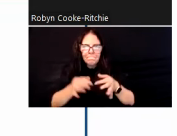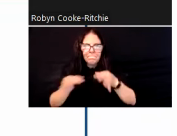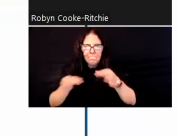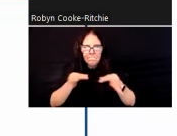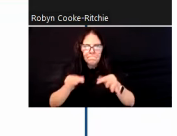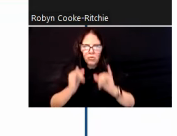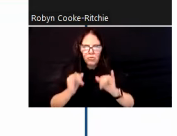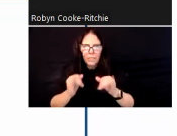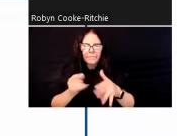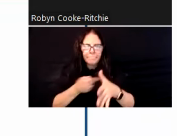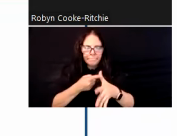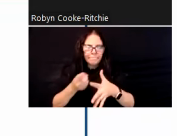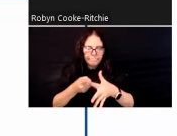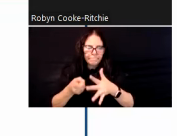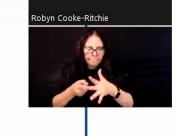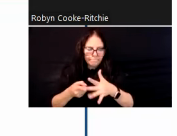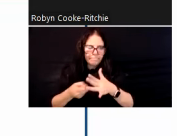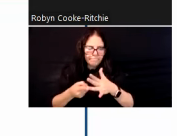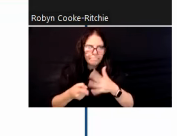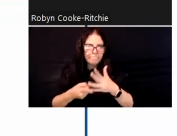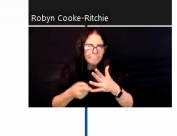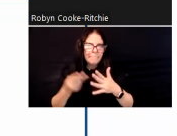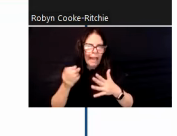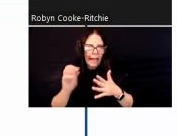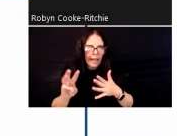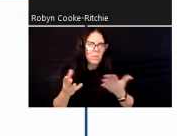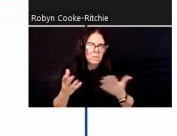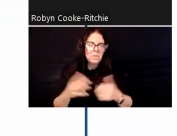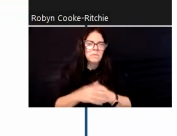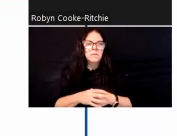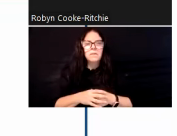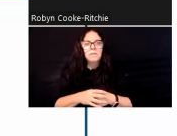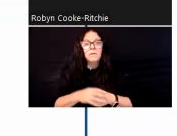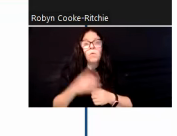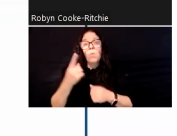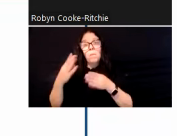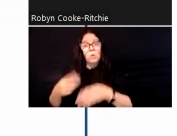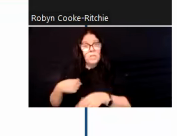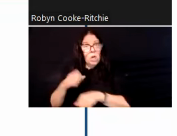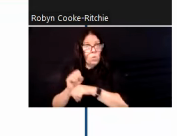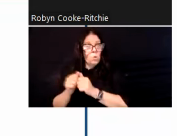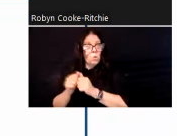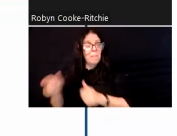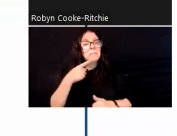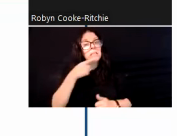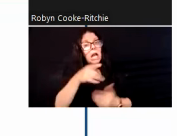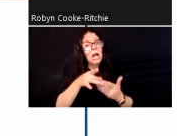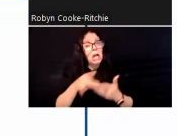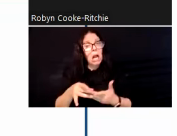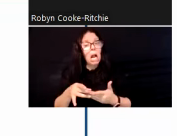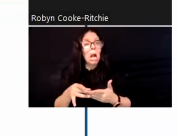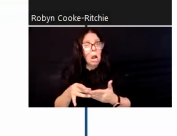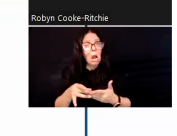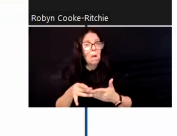instructions about how to do different things. And one of the people that I work with said they're good at